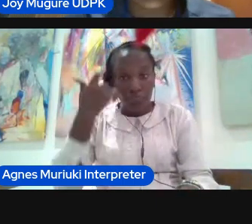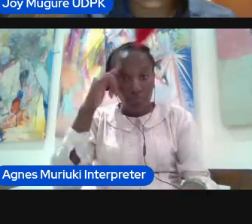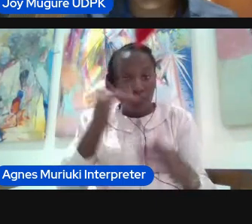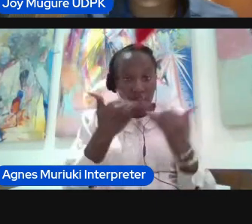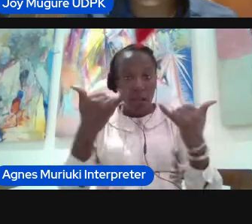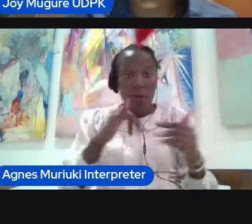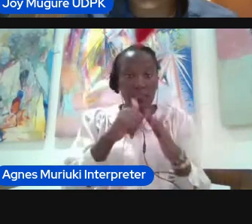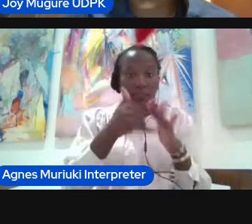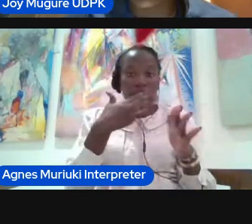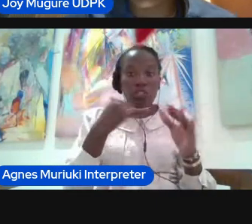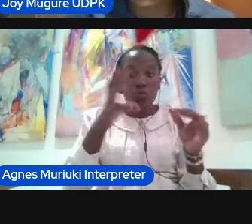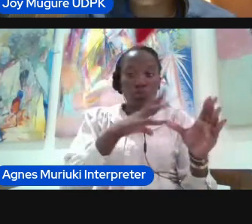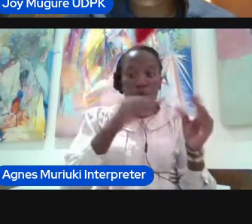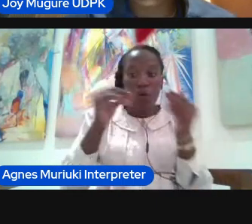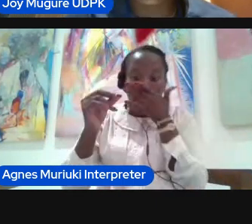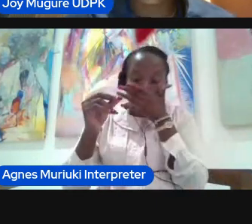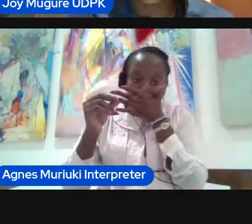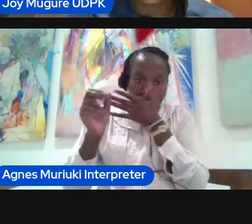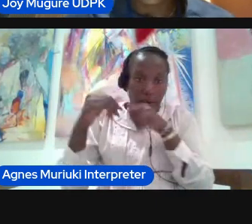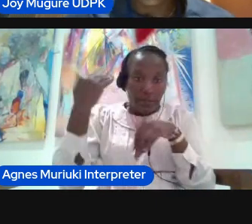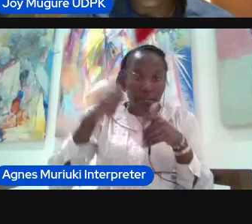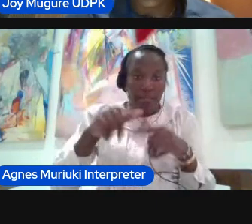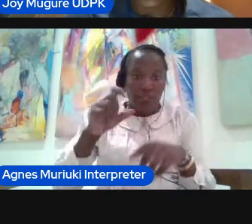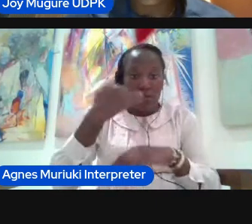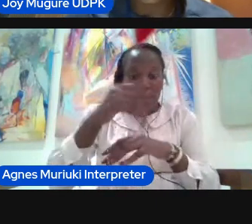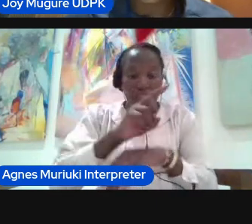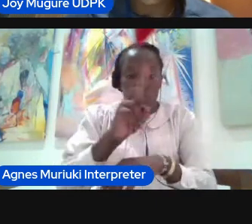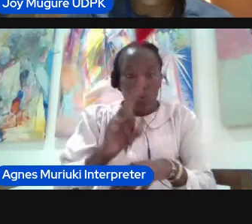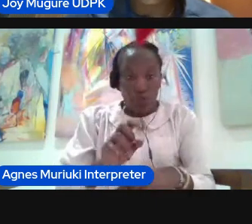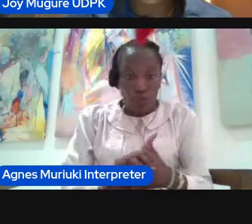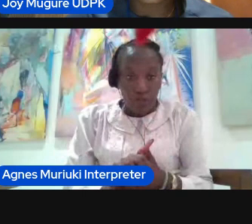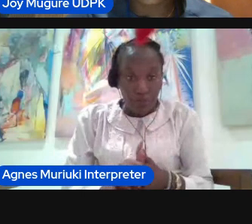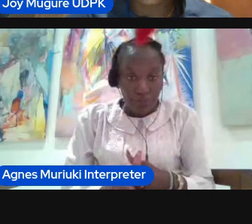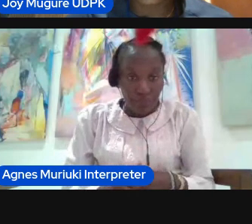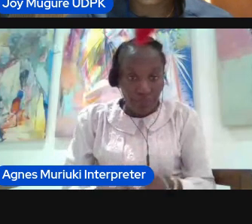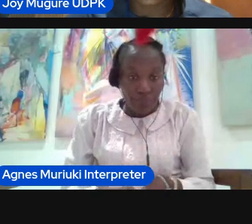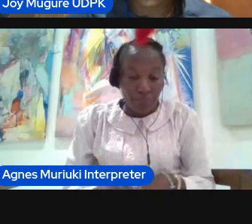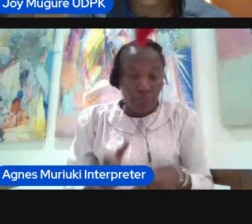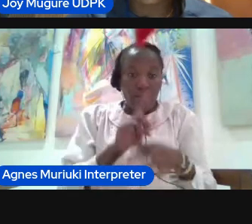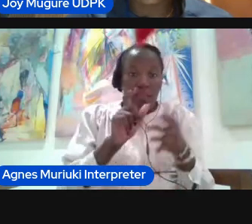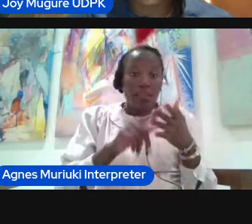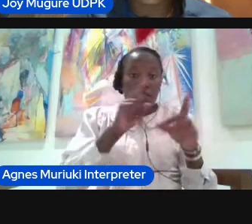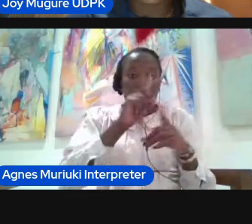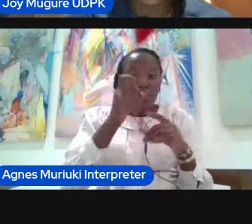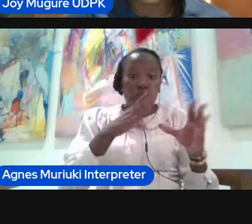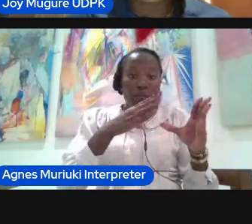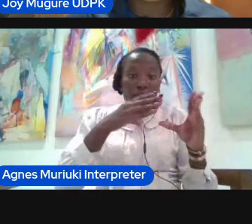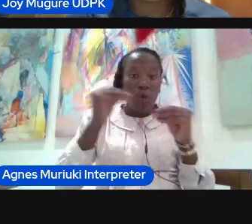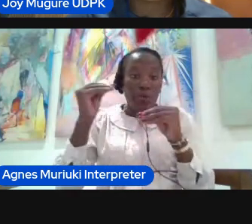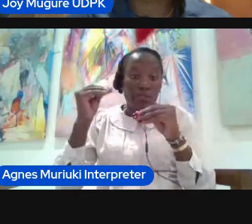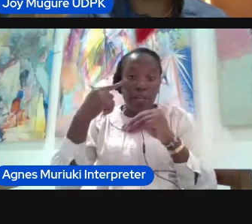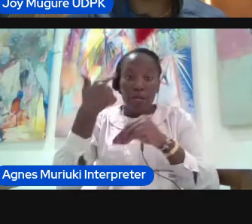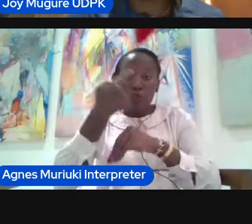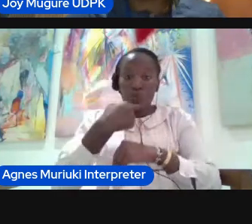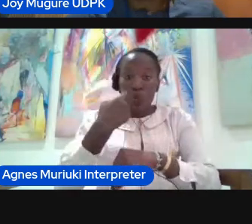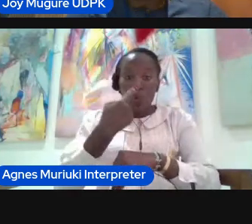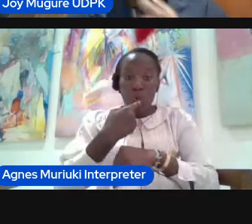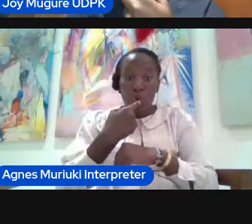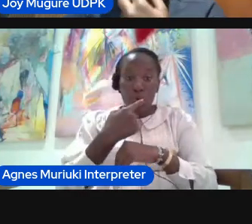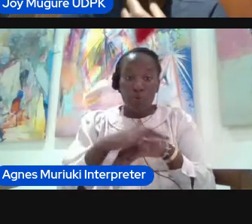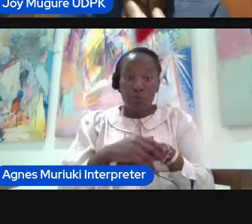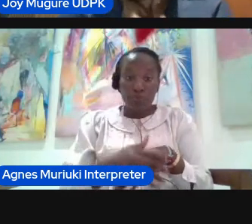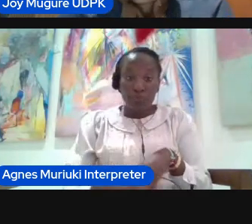just jump right to the next question. And this question, I will direct it to